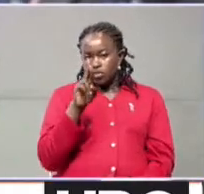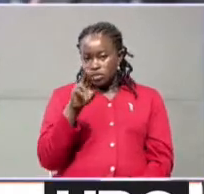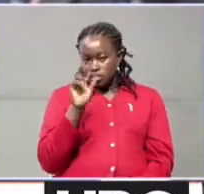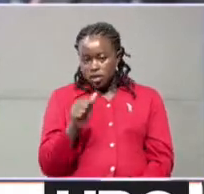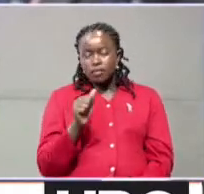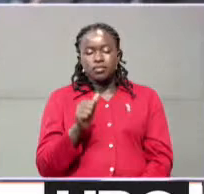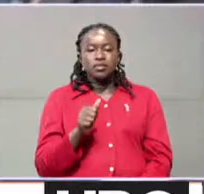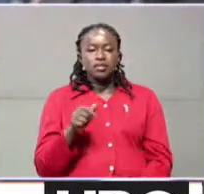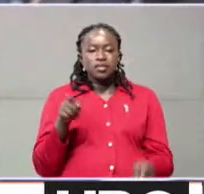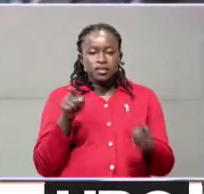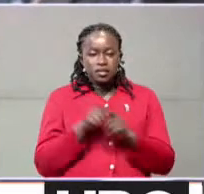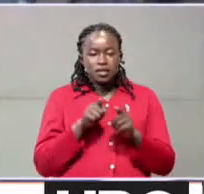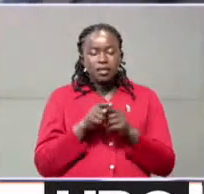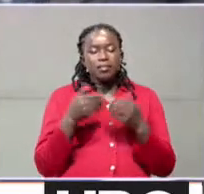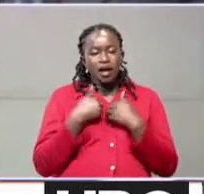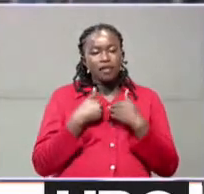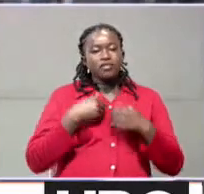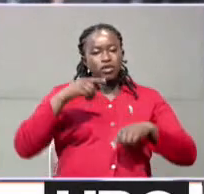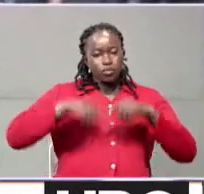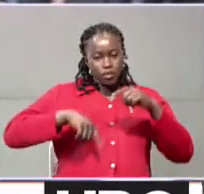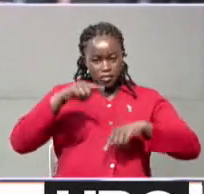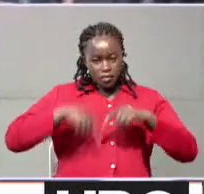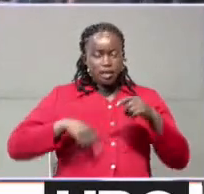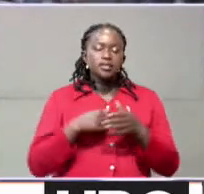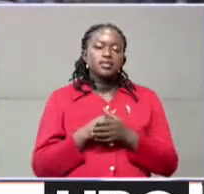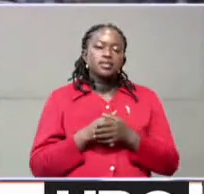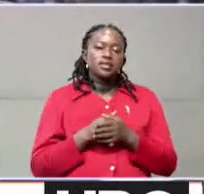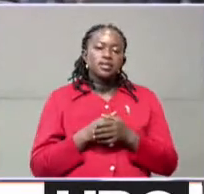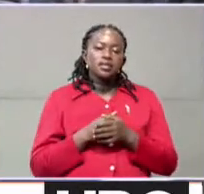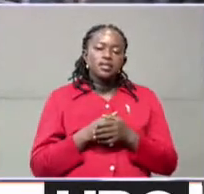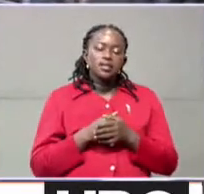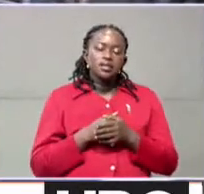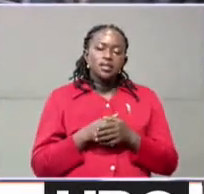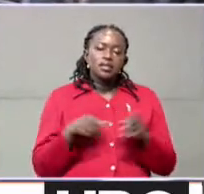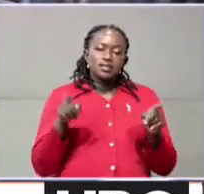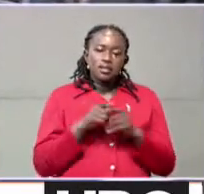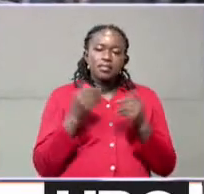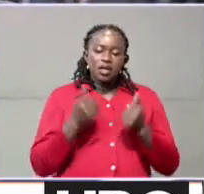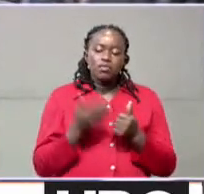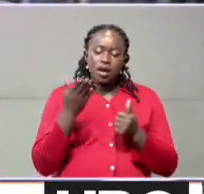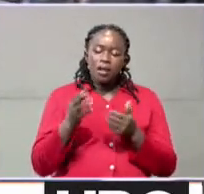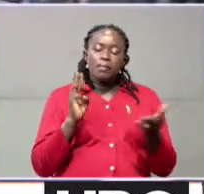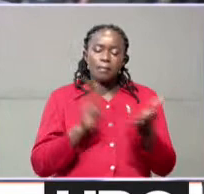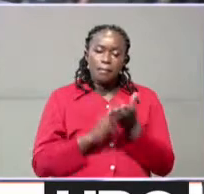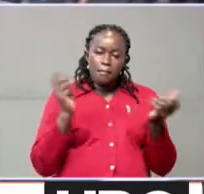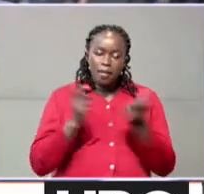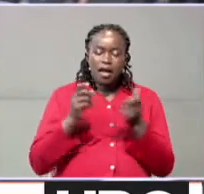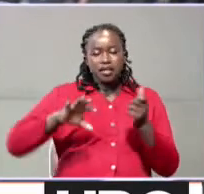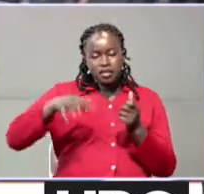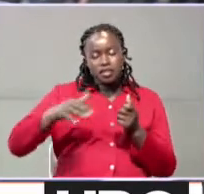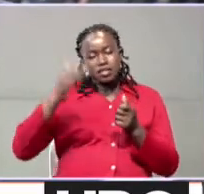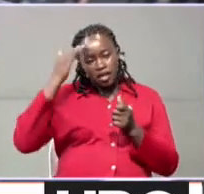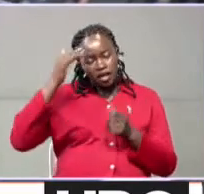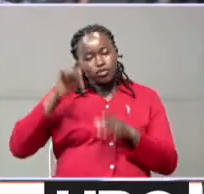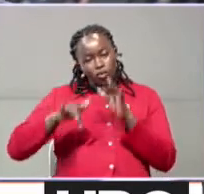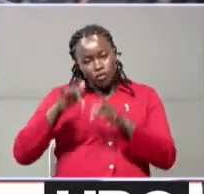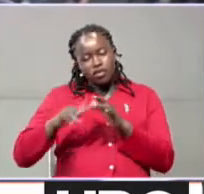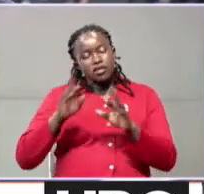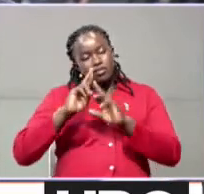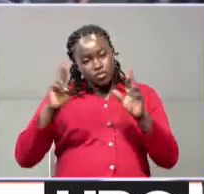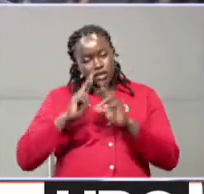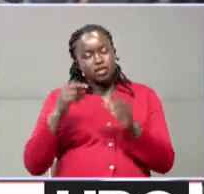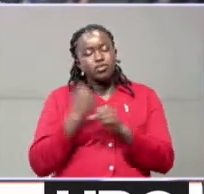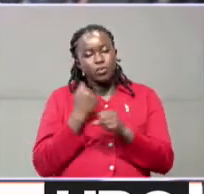has mobilized equipment and now they are at embarrassed city headquarters ready to work